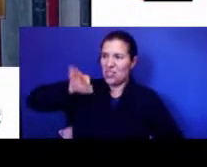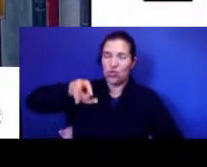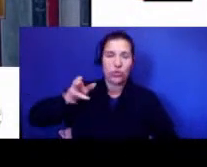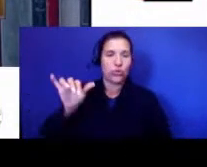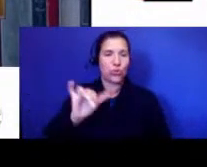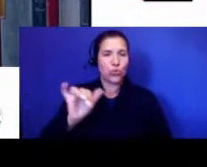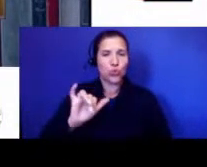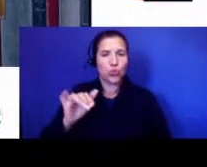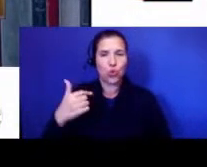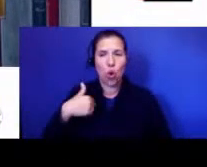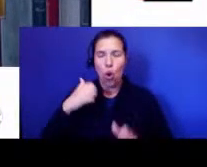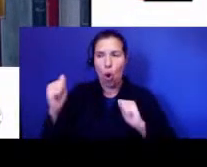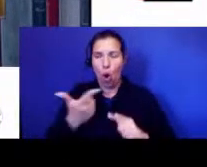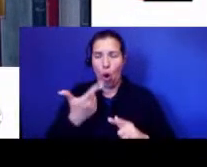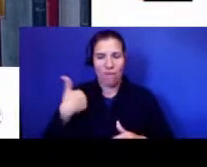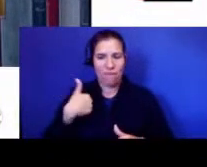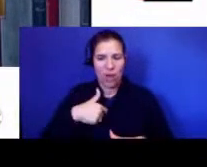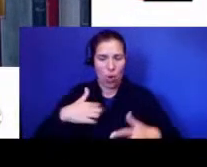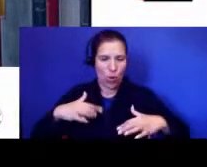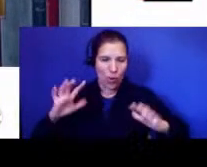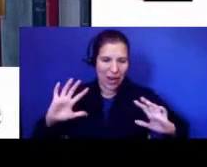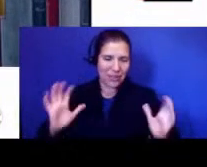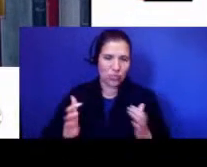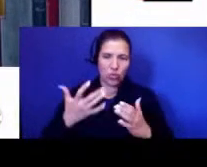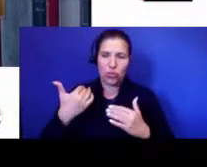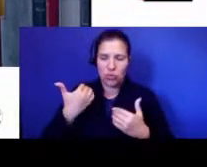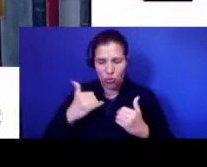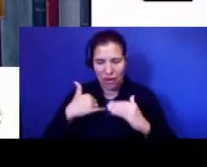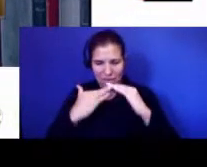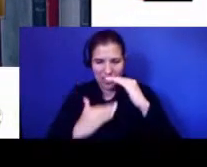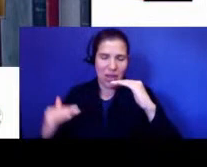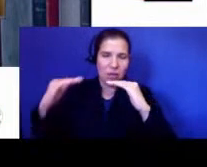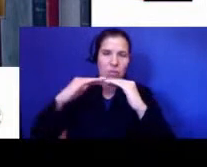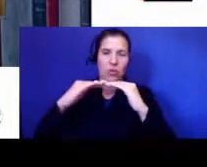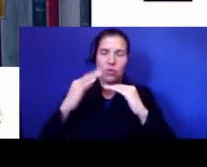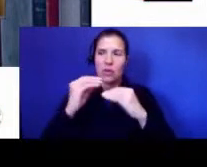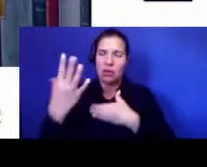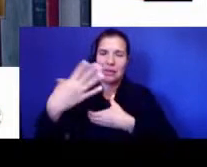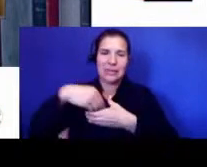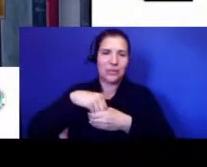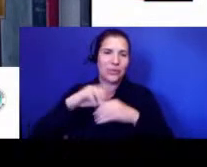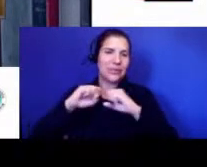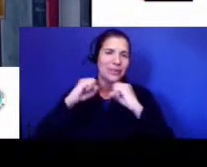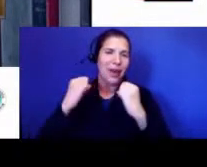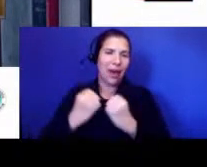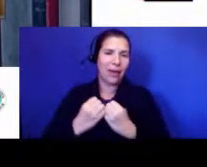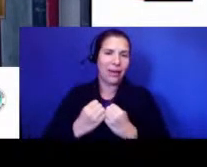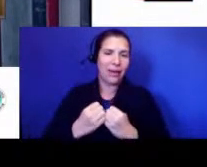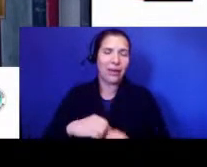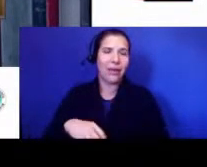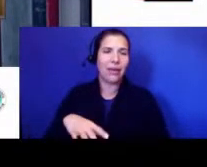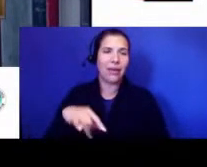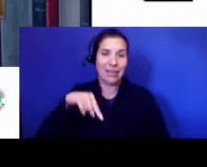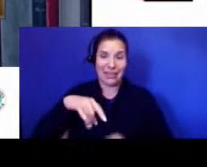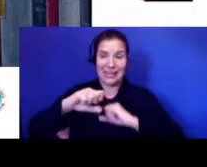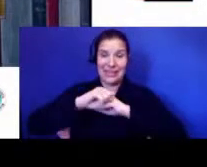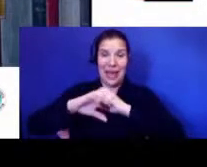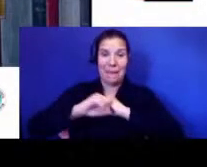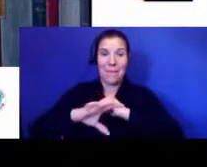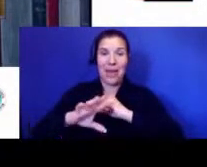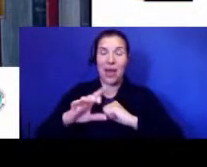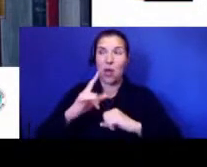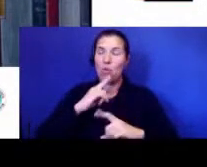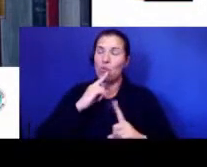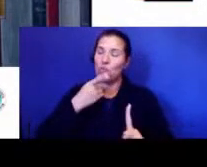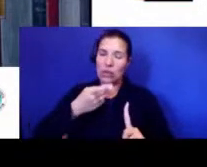all of our aspirations for a truly equitable and inclusive society. This campaign arrives at a